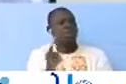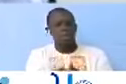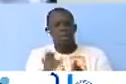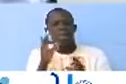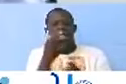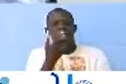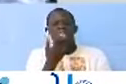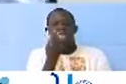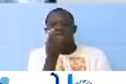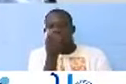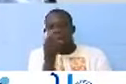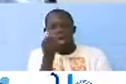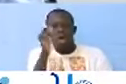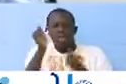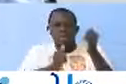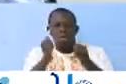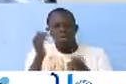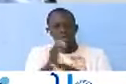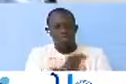sugar.